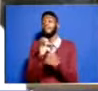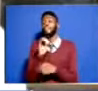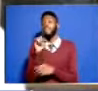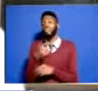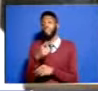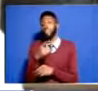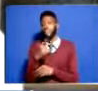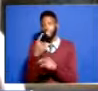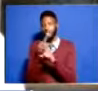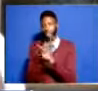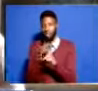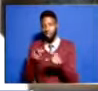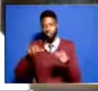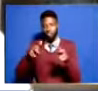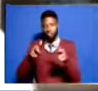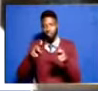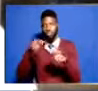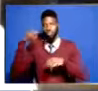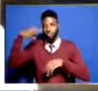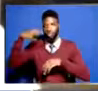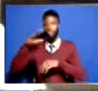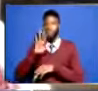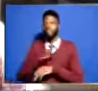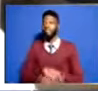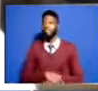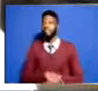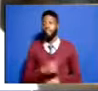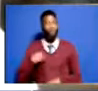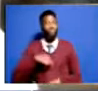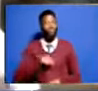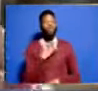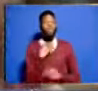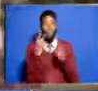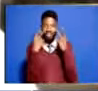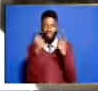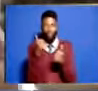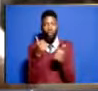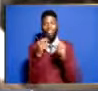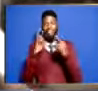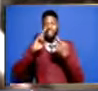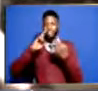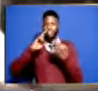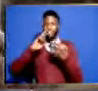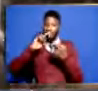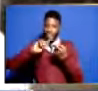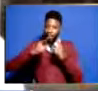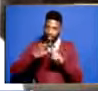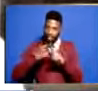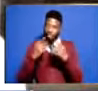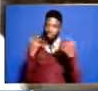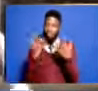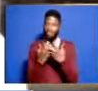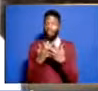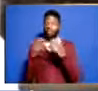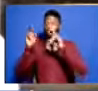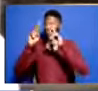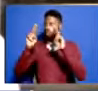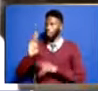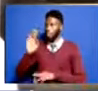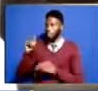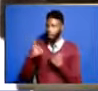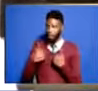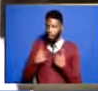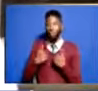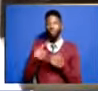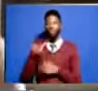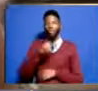up with, we see which one is now meeting the standards, because we have the like some international standards. We also have local